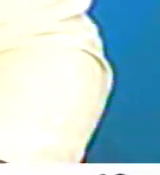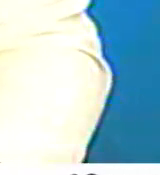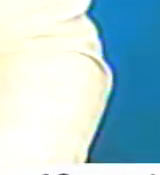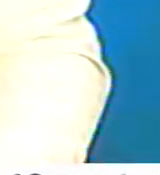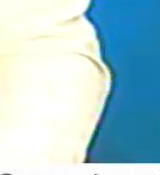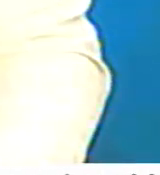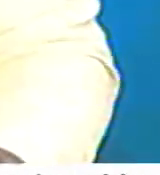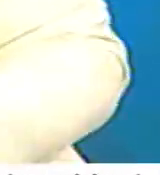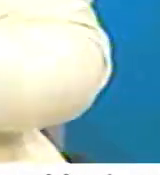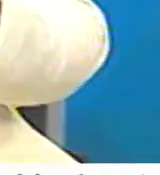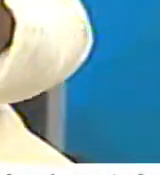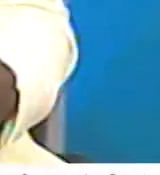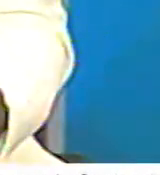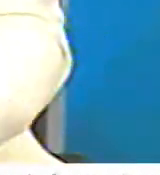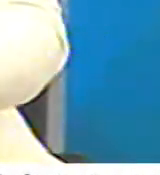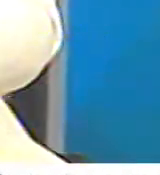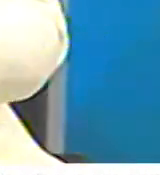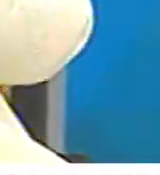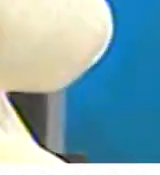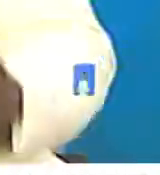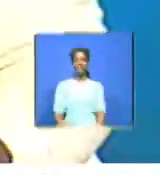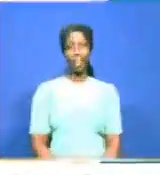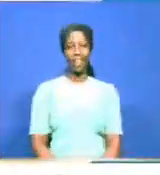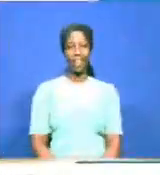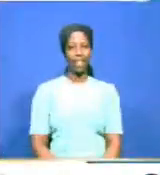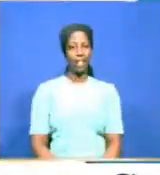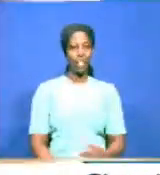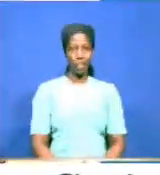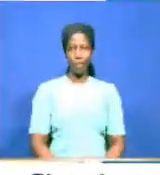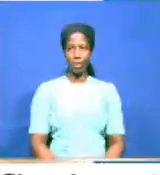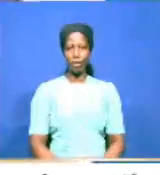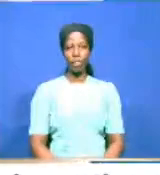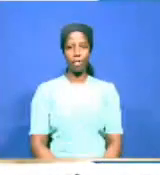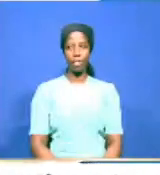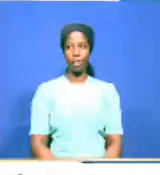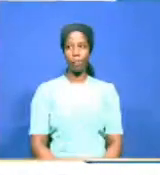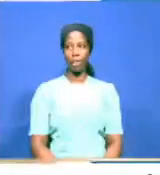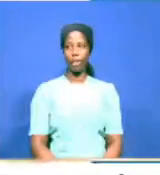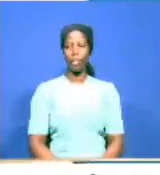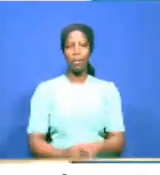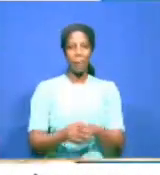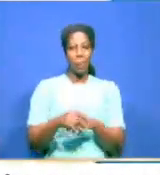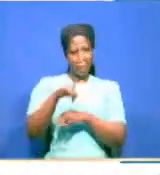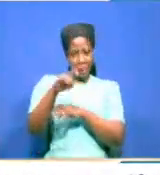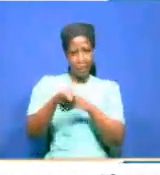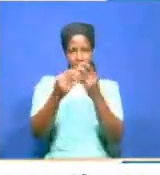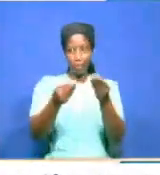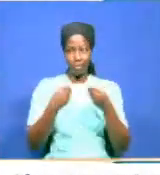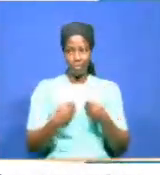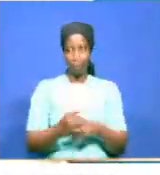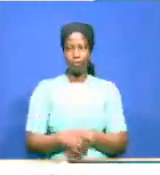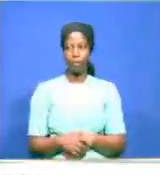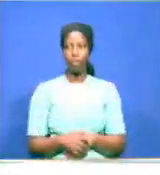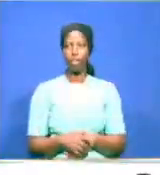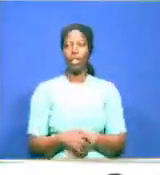because information is power, okay, only if it is shared and shared appropriately and it is received by those right who time are supposed to receive. Yes,